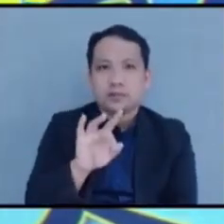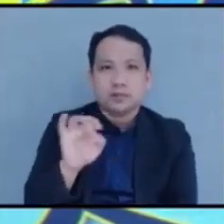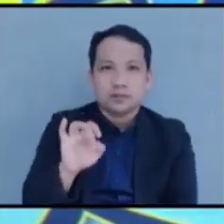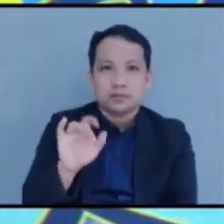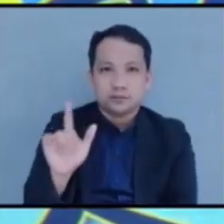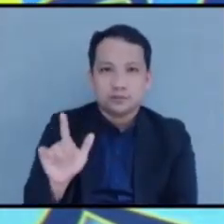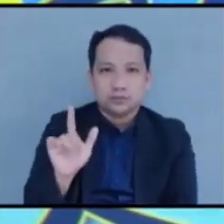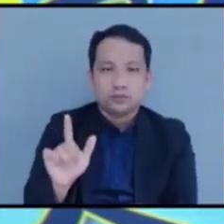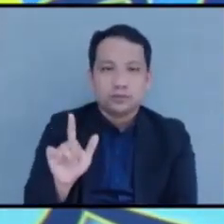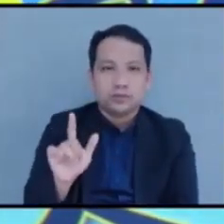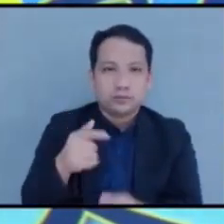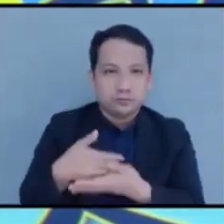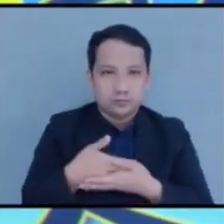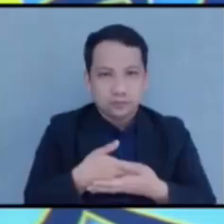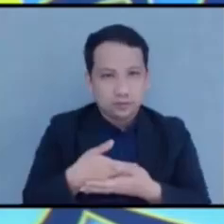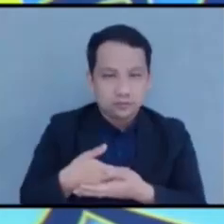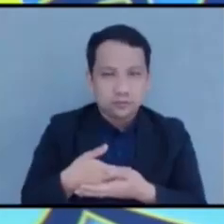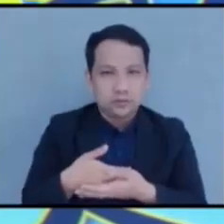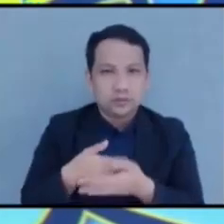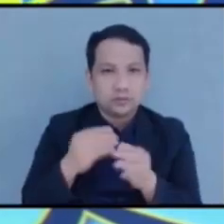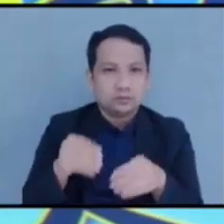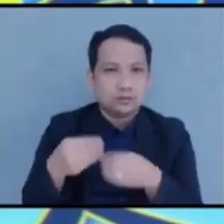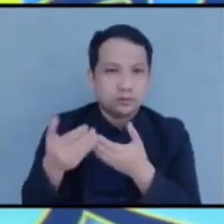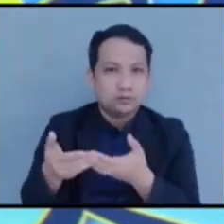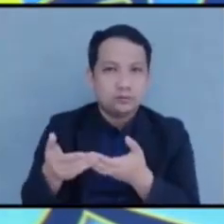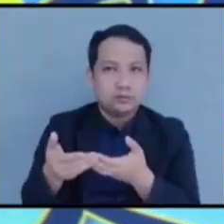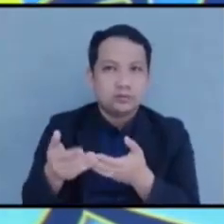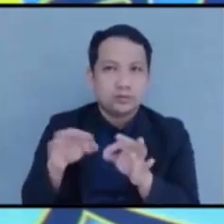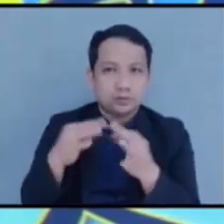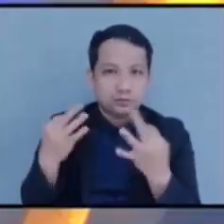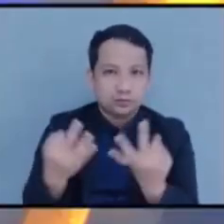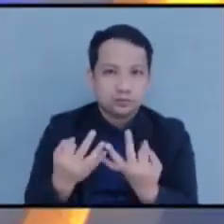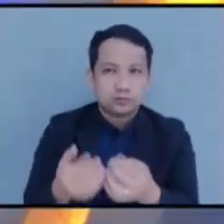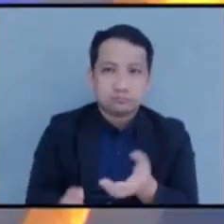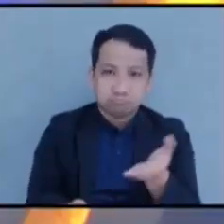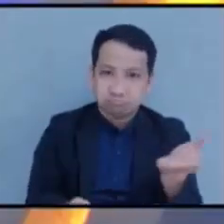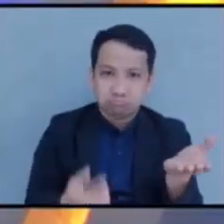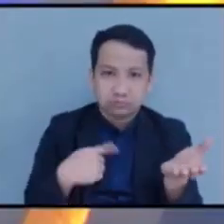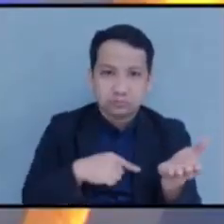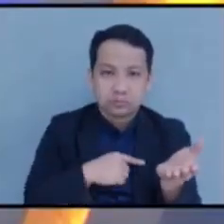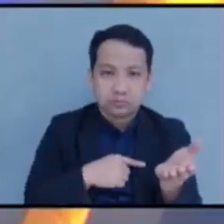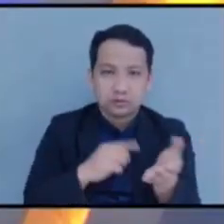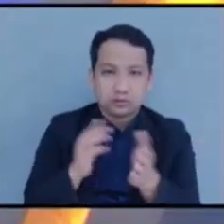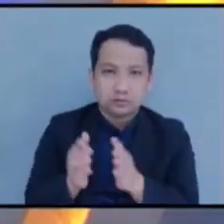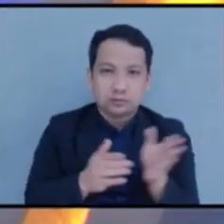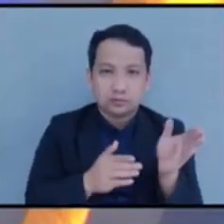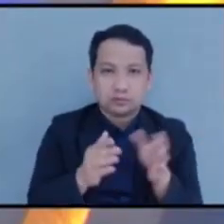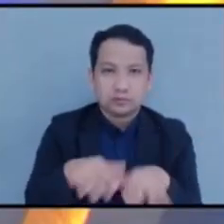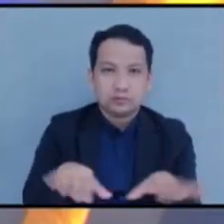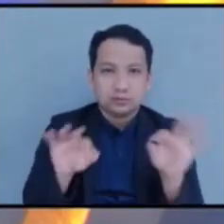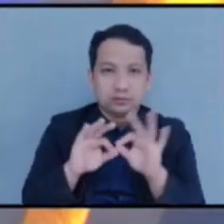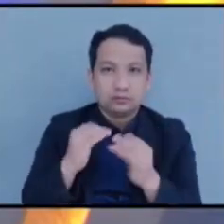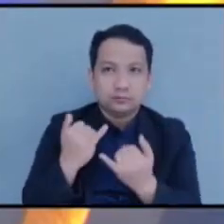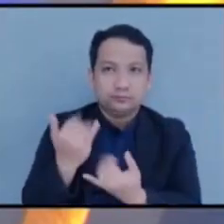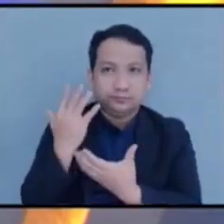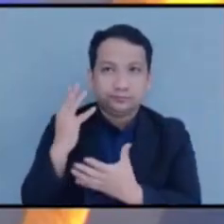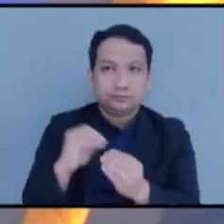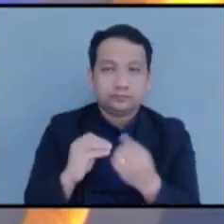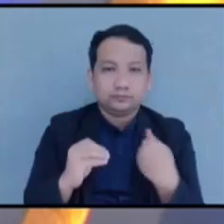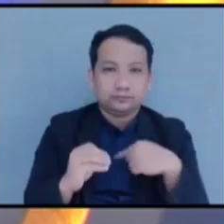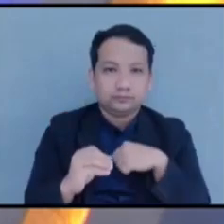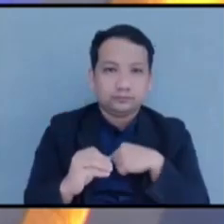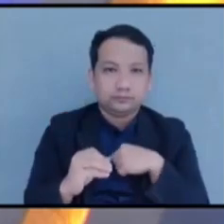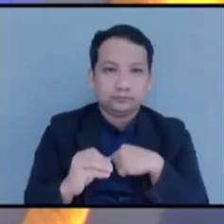them loving families. So. Mm-hmm. How about you, Sela? What's your plan after this? Do you have any other plans? Do you